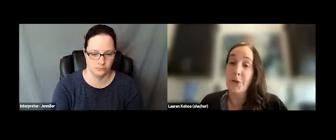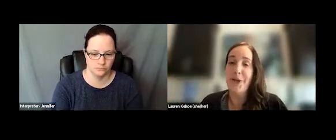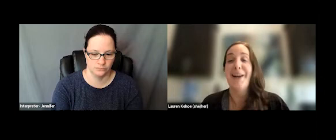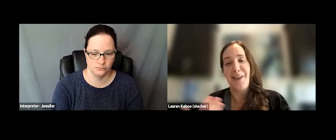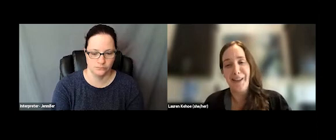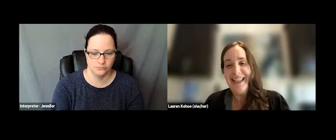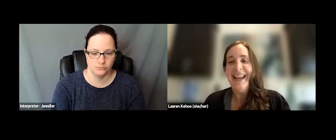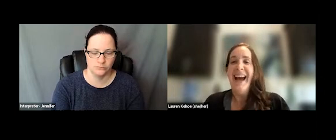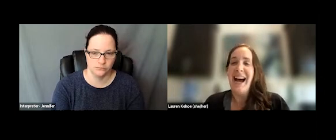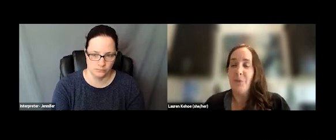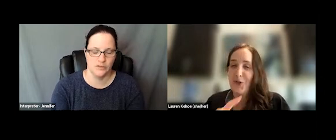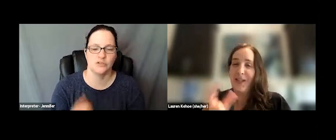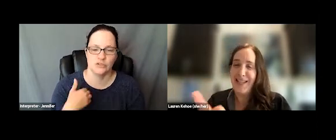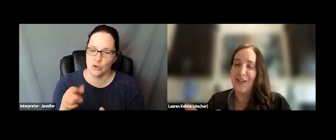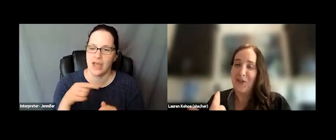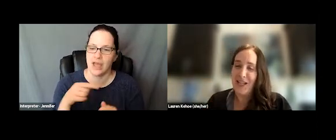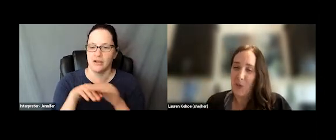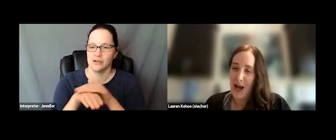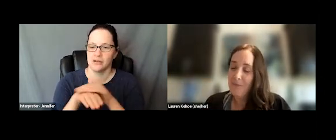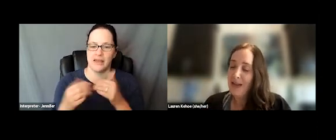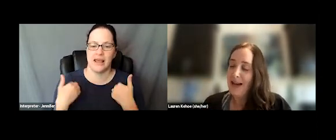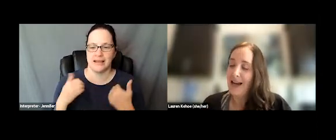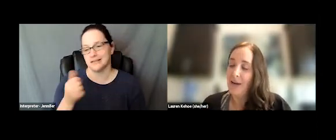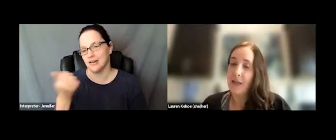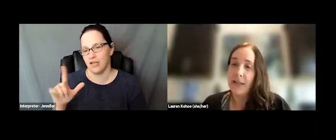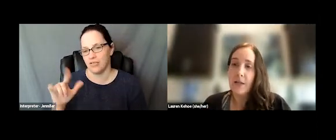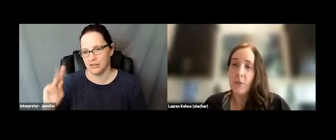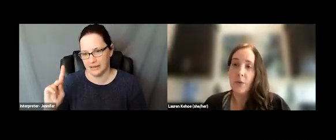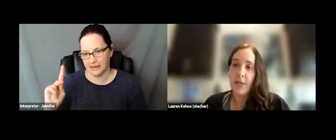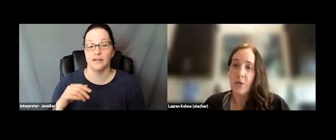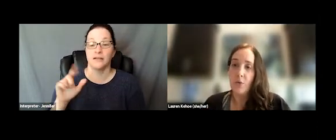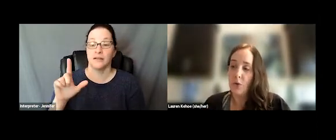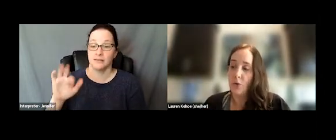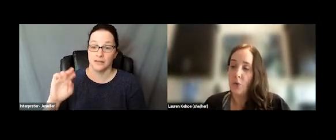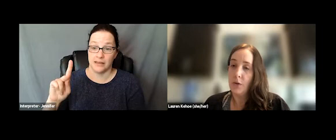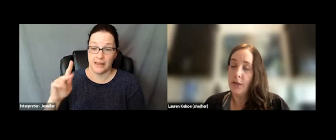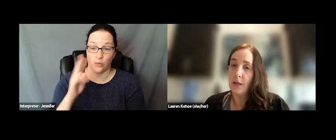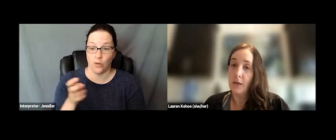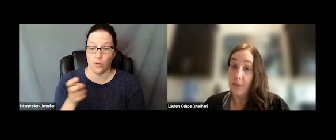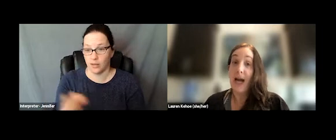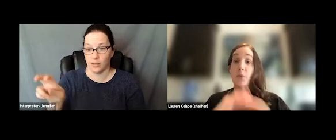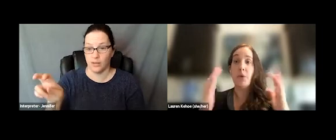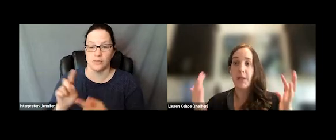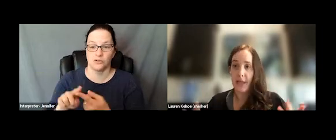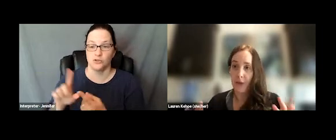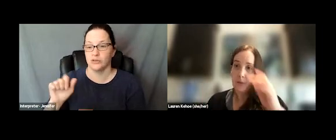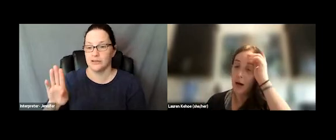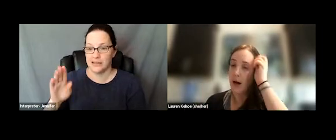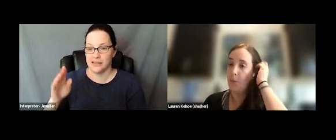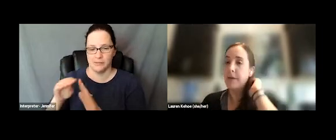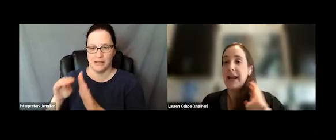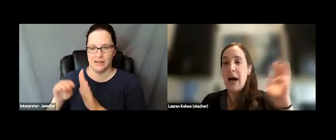does include another link, which you can see on the screen as well. The link will take you to the LibGuide we put